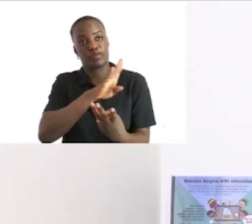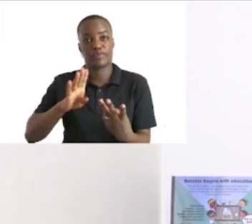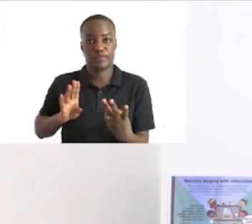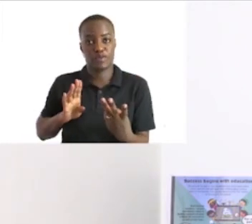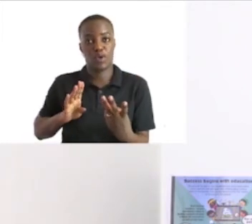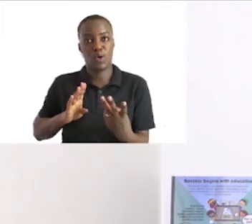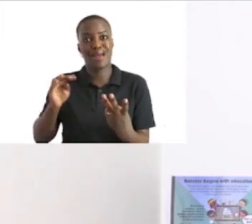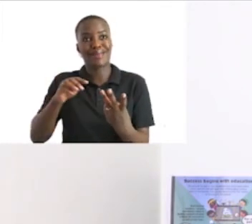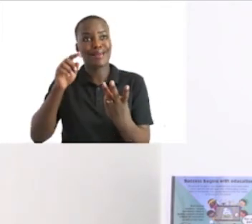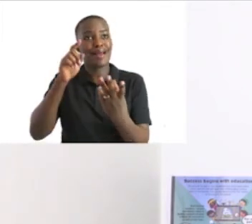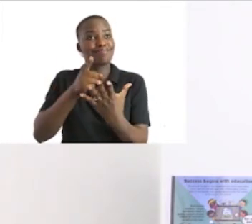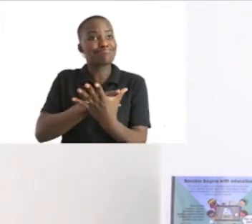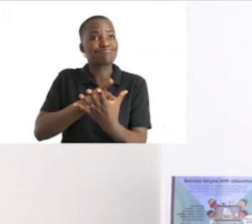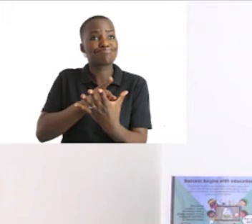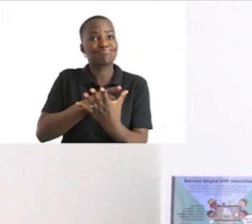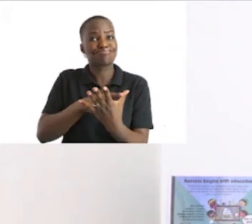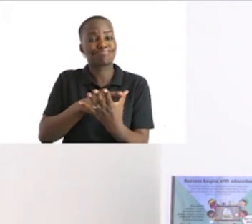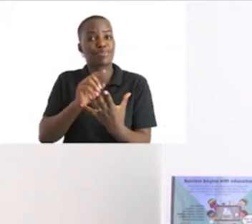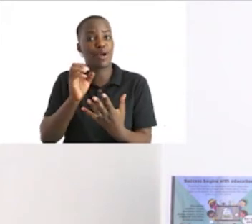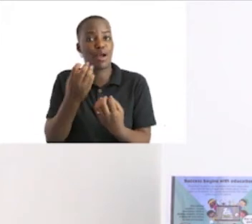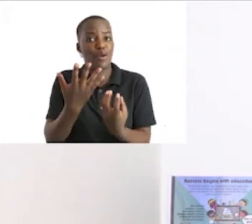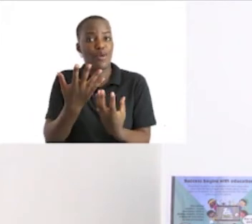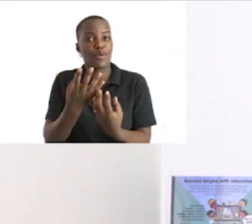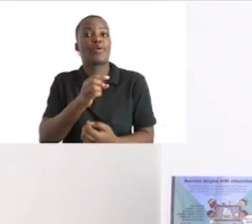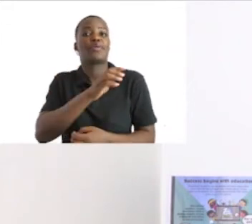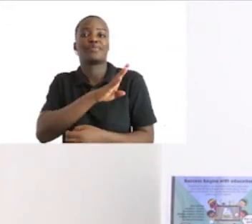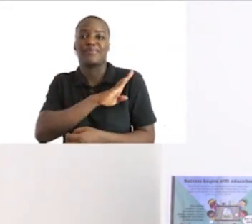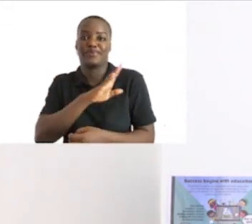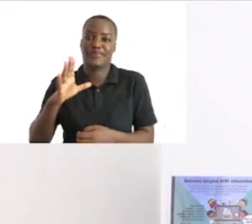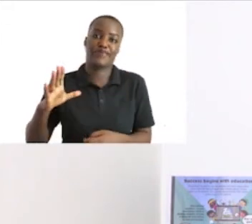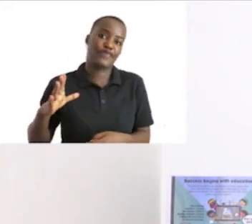and then we are writing the next one, which is